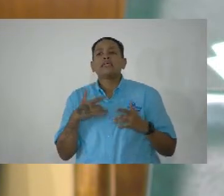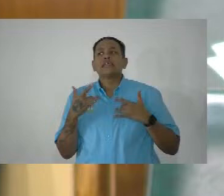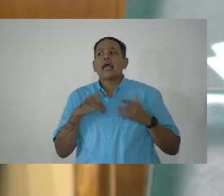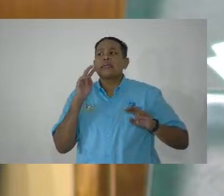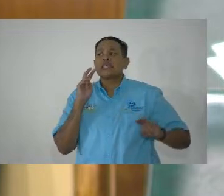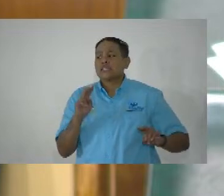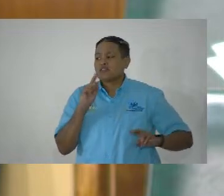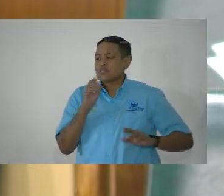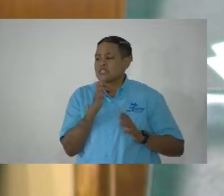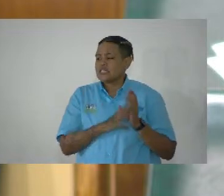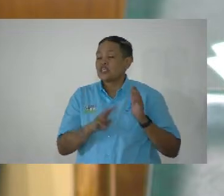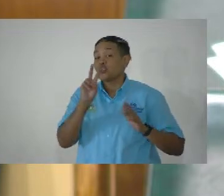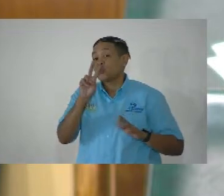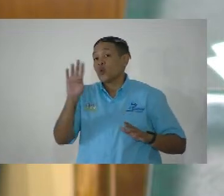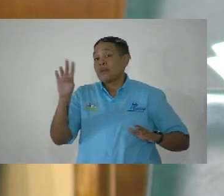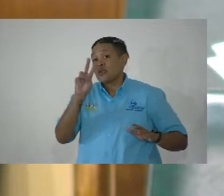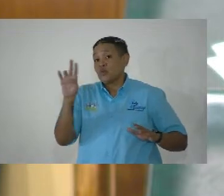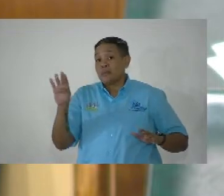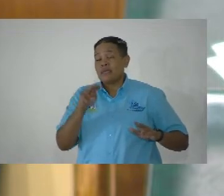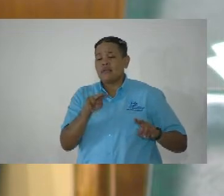about Section 2B,